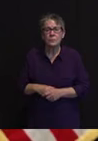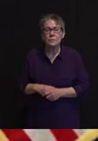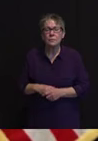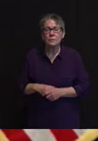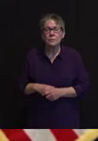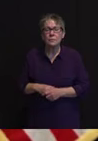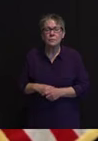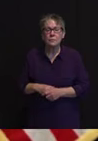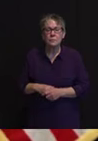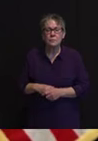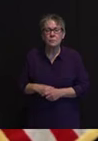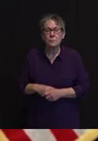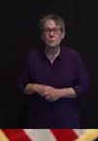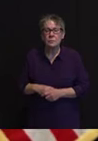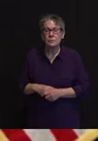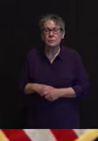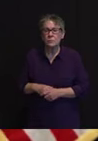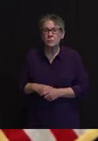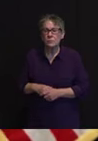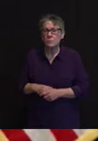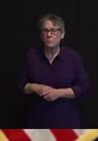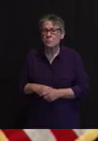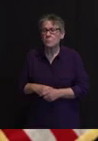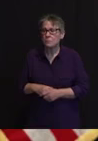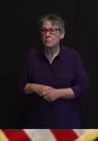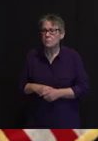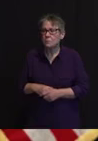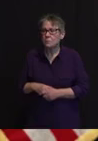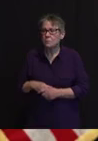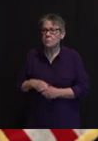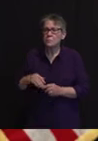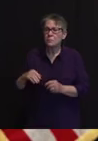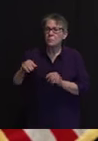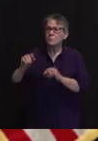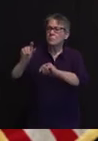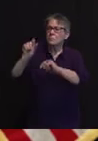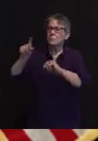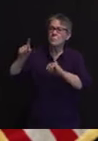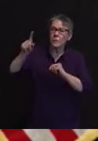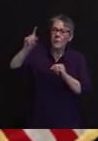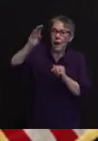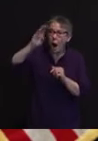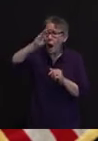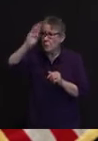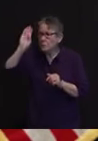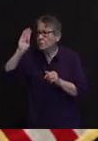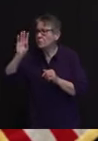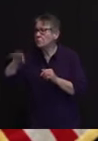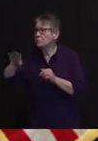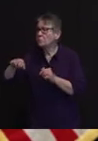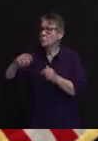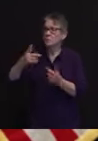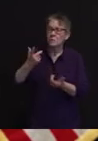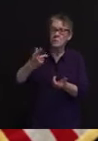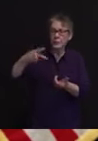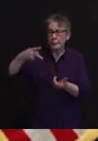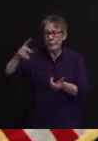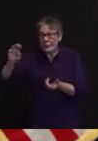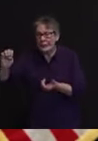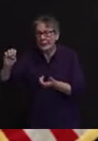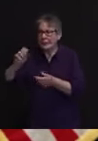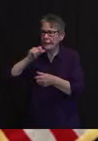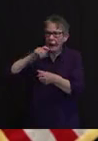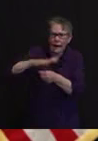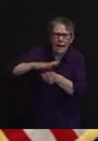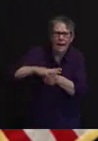who are out. Can we get that for nursing staff and doctors? And do you have any reports of people, of medical care workers who have